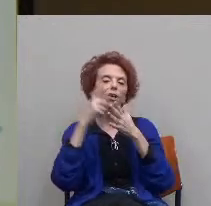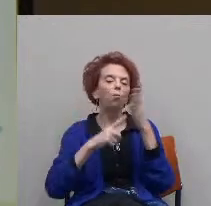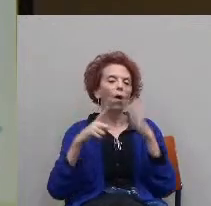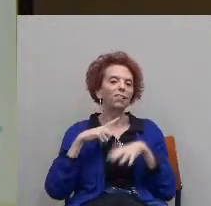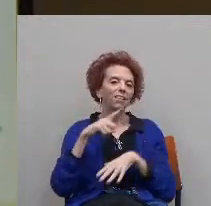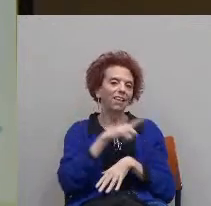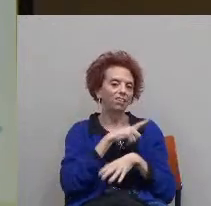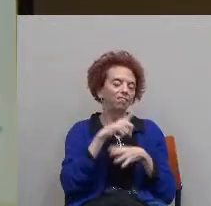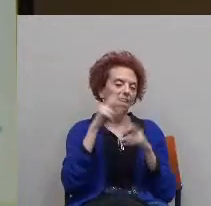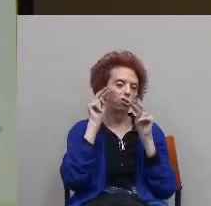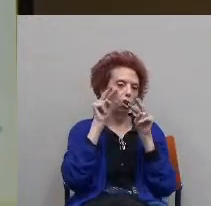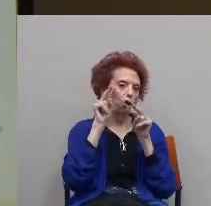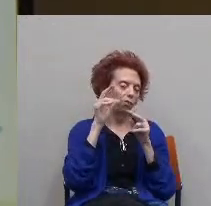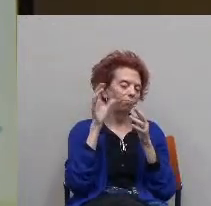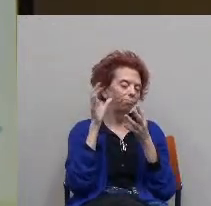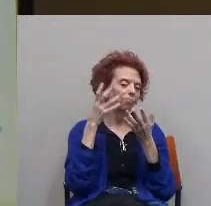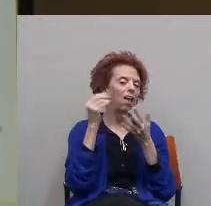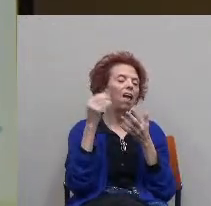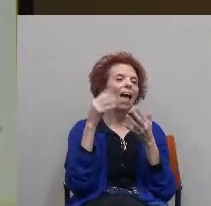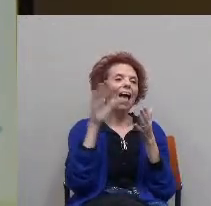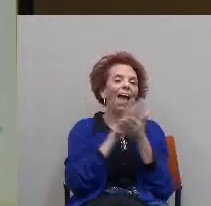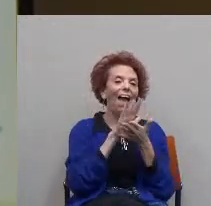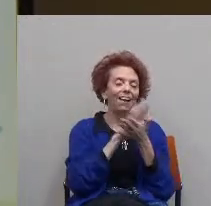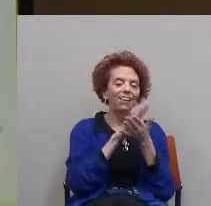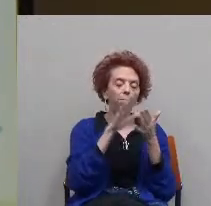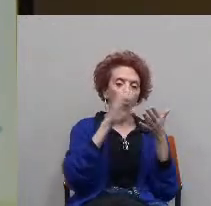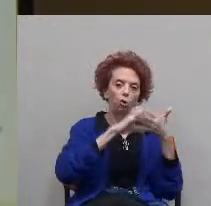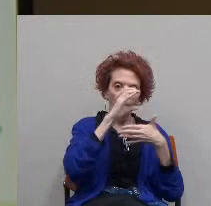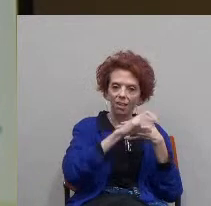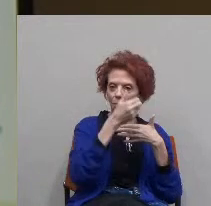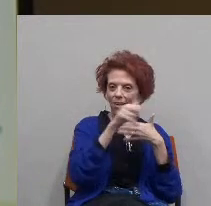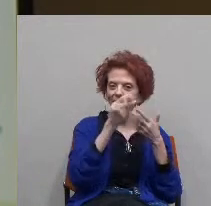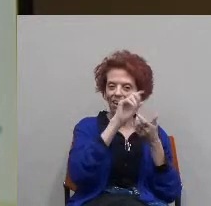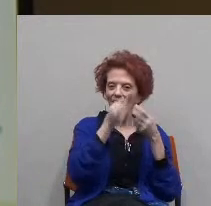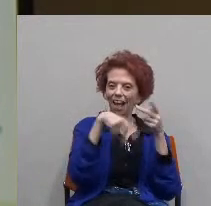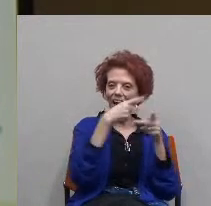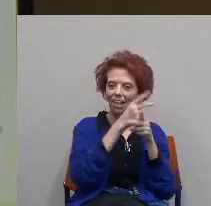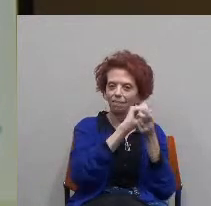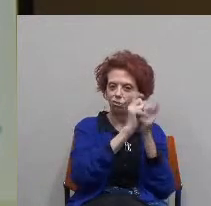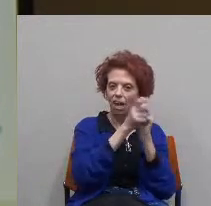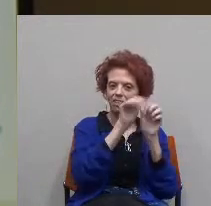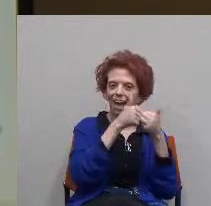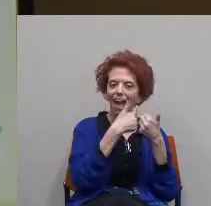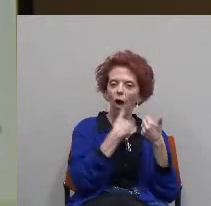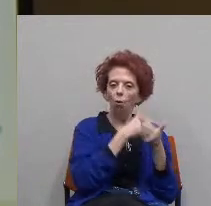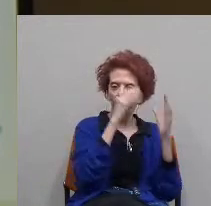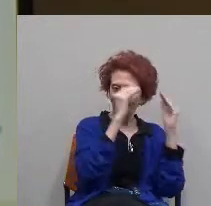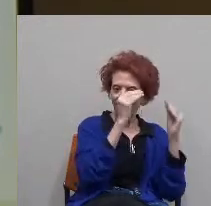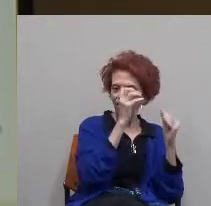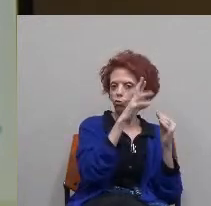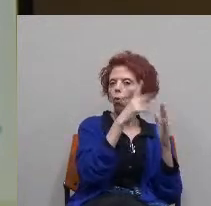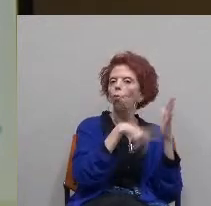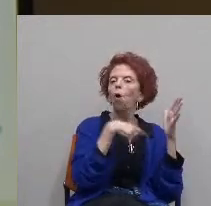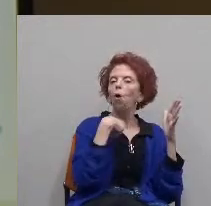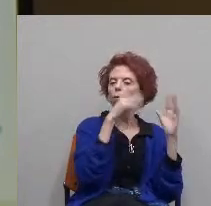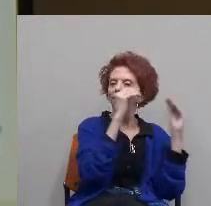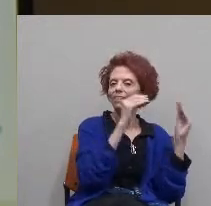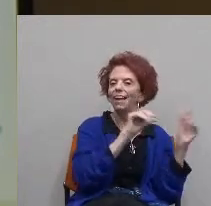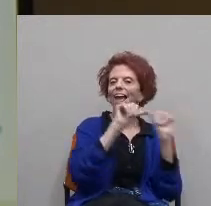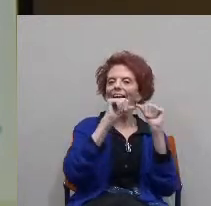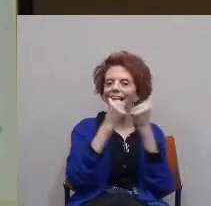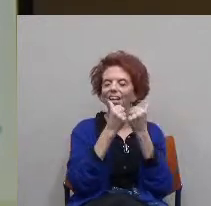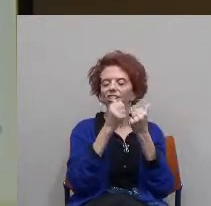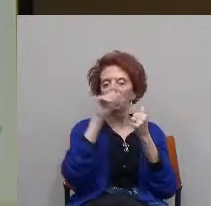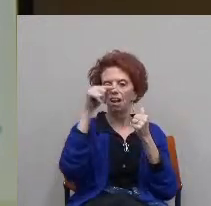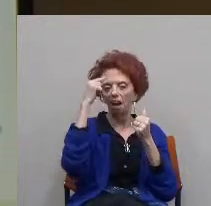looks like. This year, the main topics are academics and curriculum, so any kind of changes to the way we teach or what we teach.